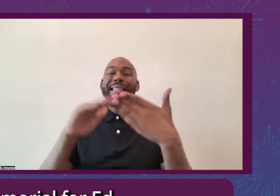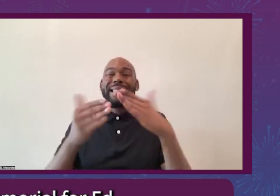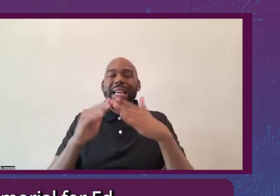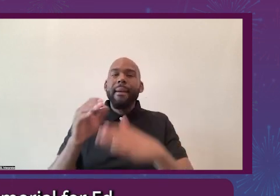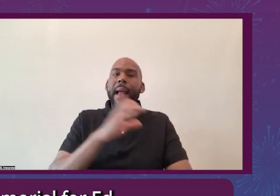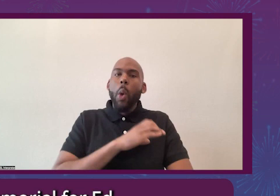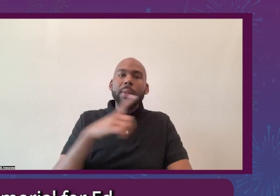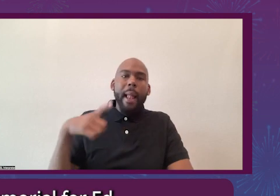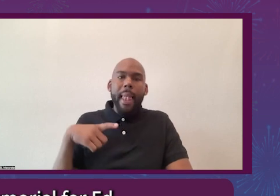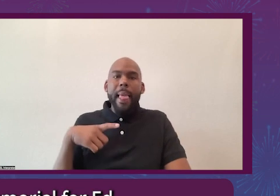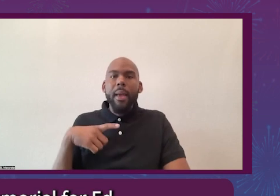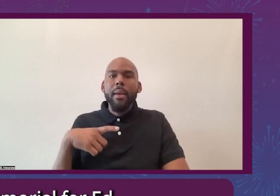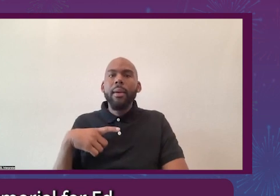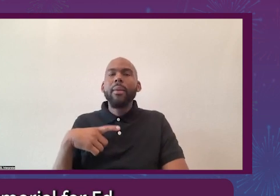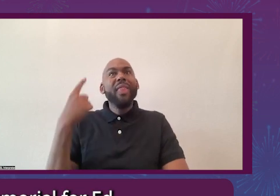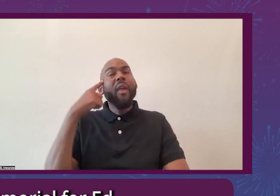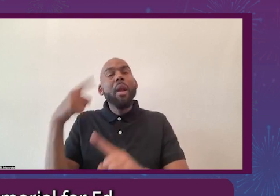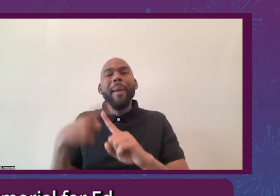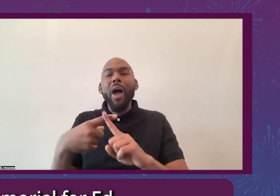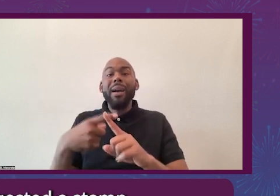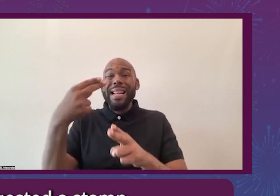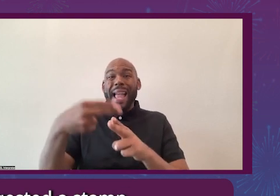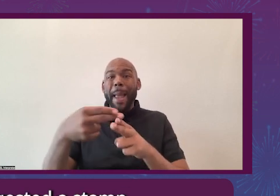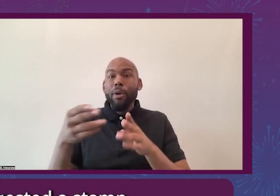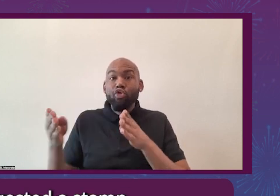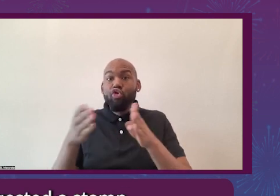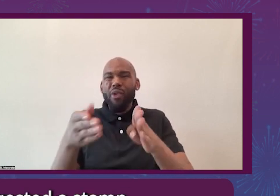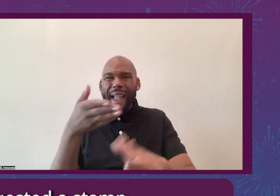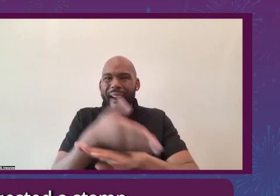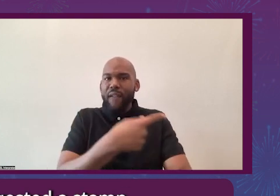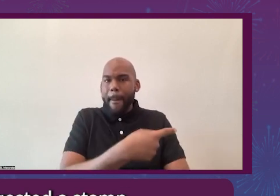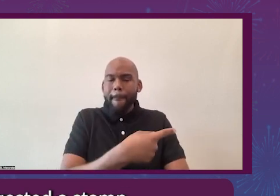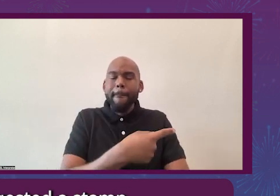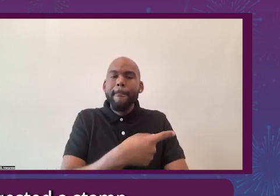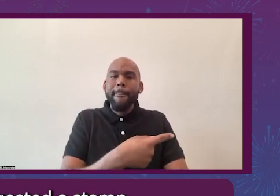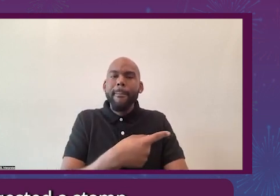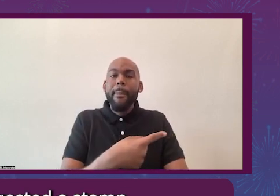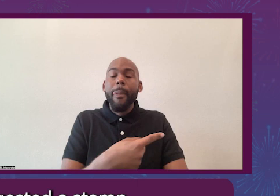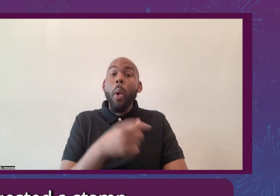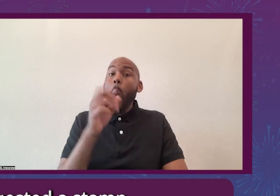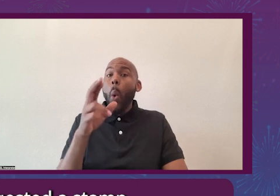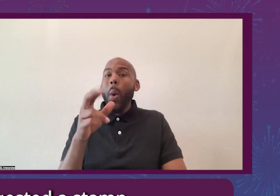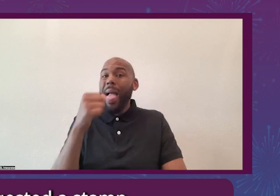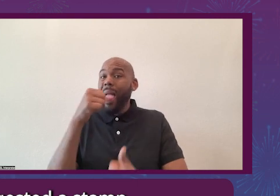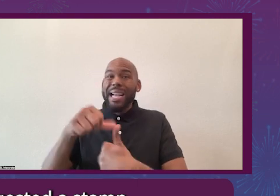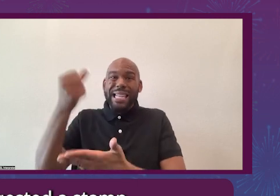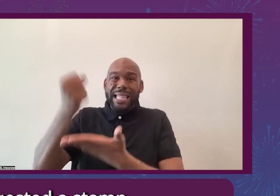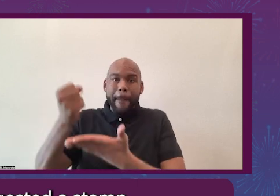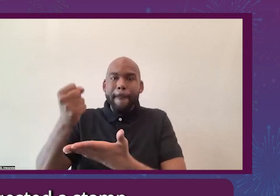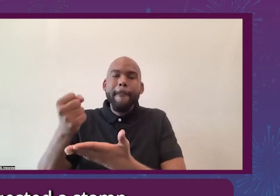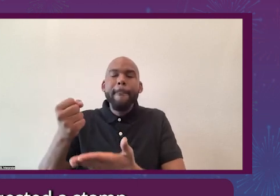city council was thinking of naming a street after him. They also suggested